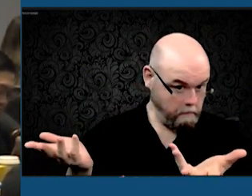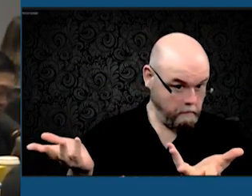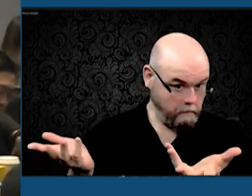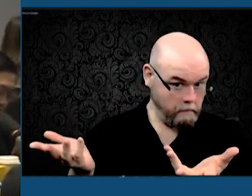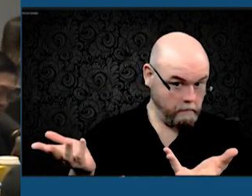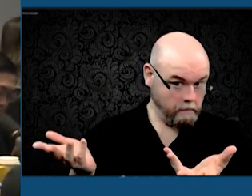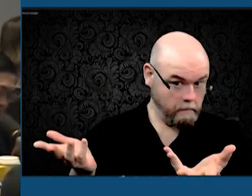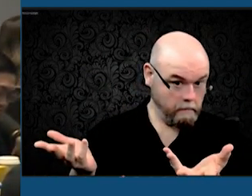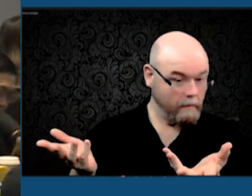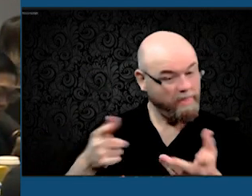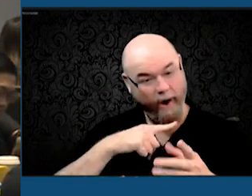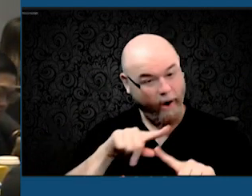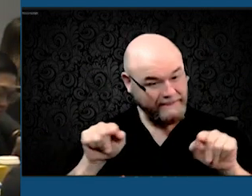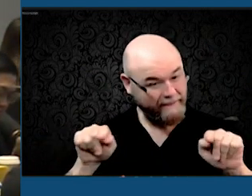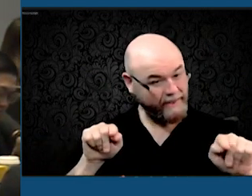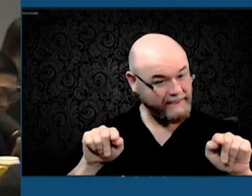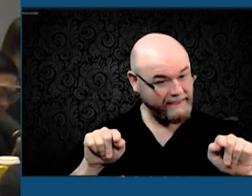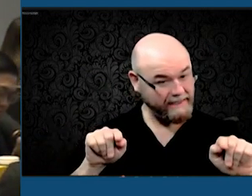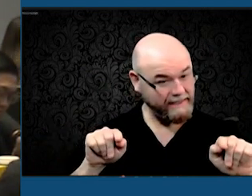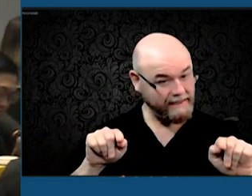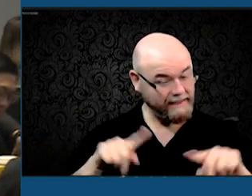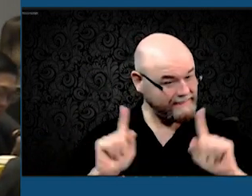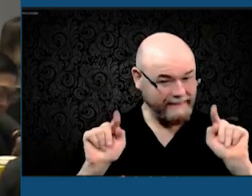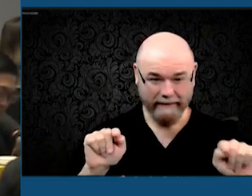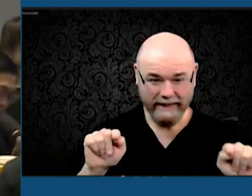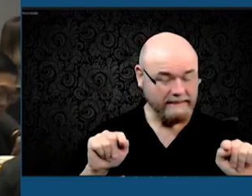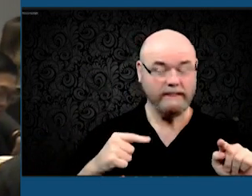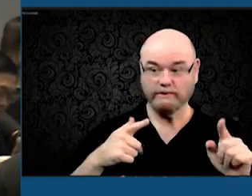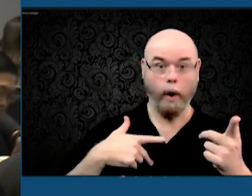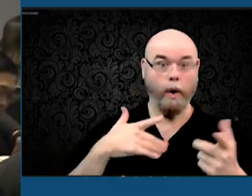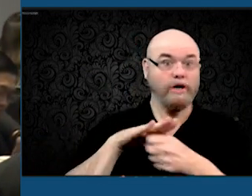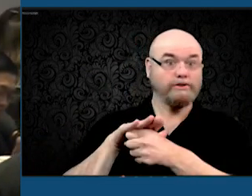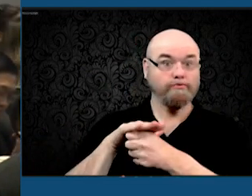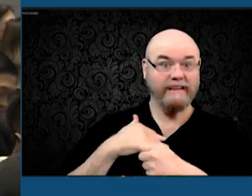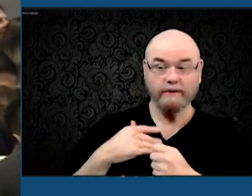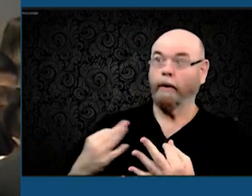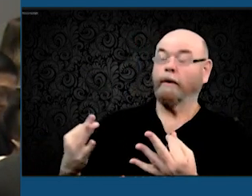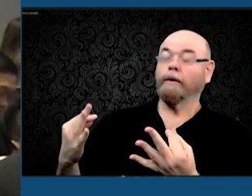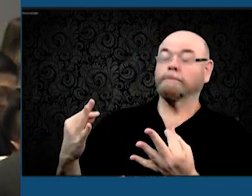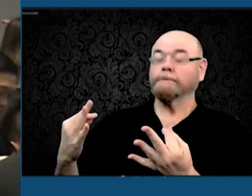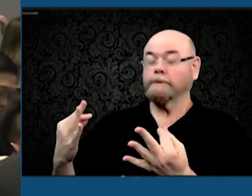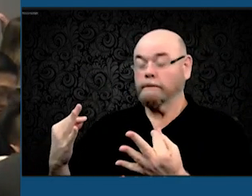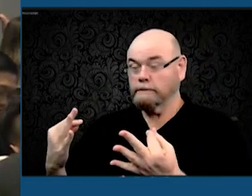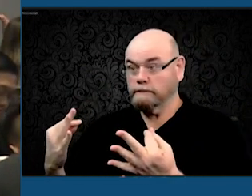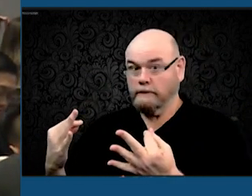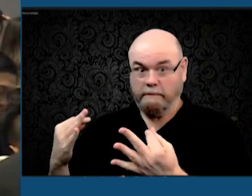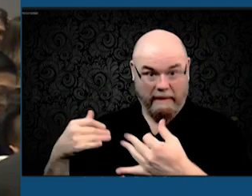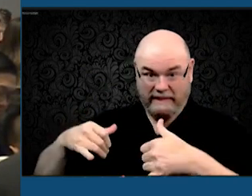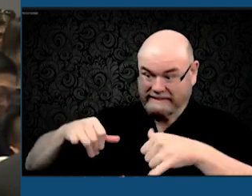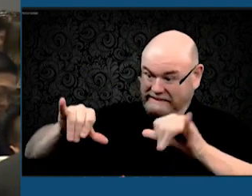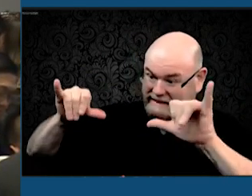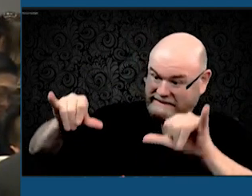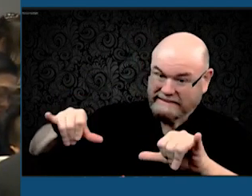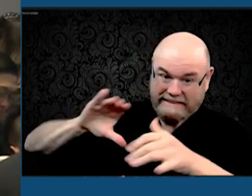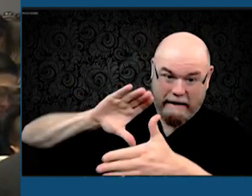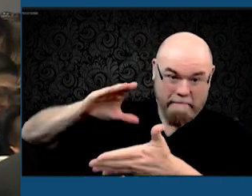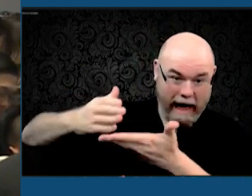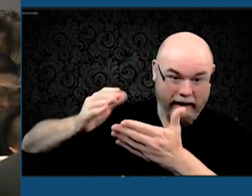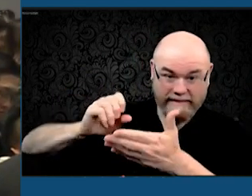They're different. With stress, like you can do all the breathing exercises you want, but you're going to come back to having too much stuff on your plate and not enough resources to get it